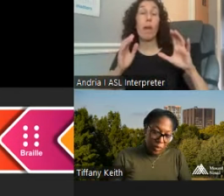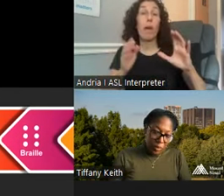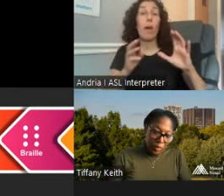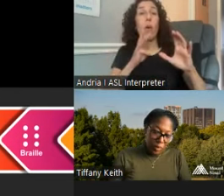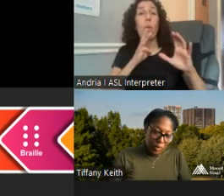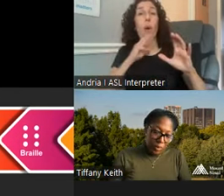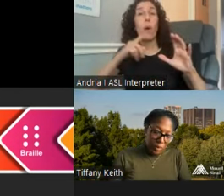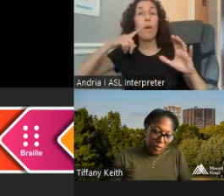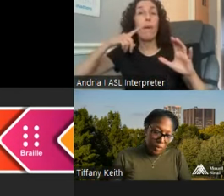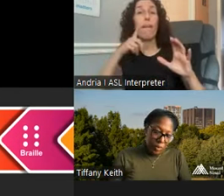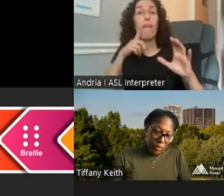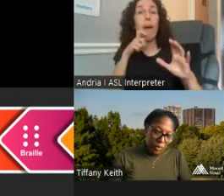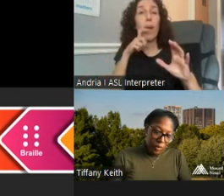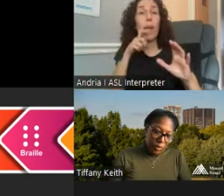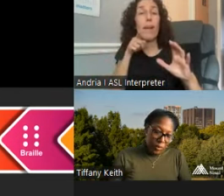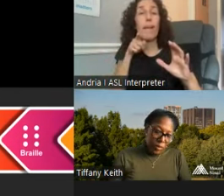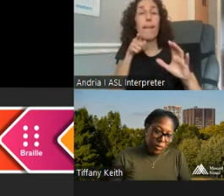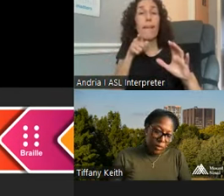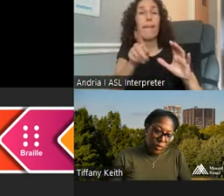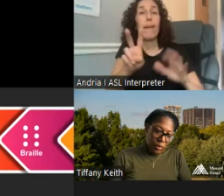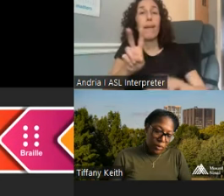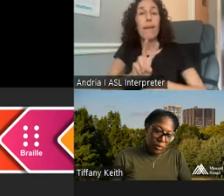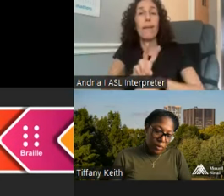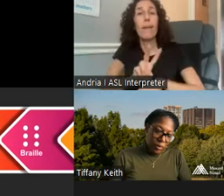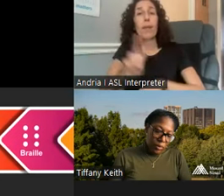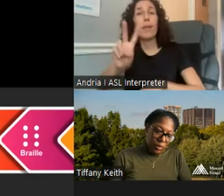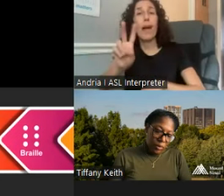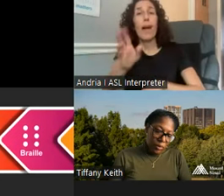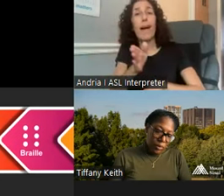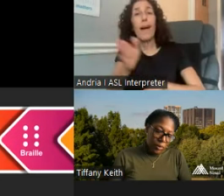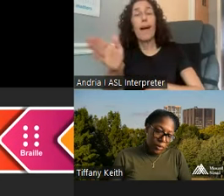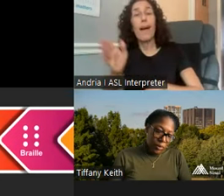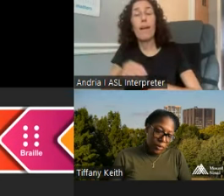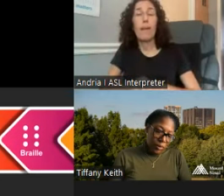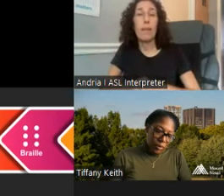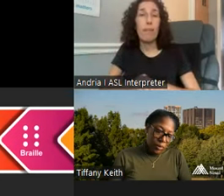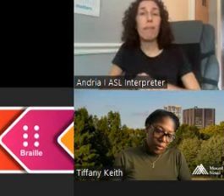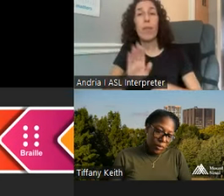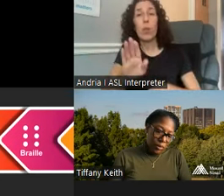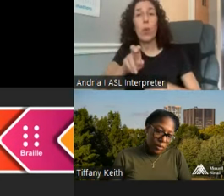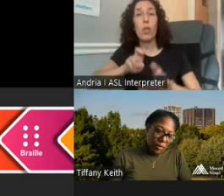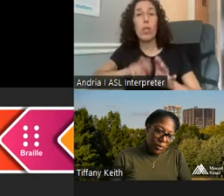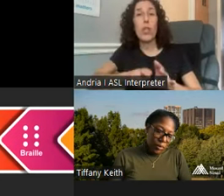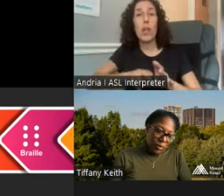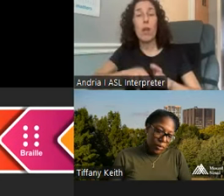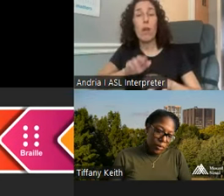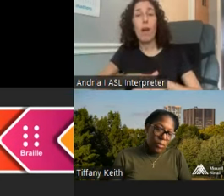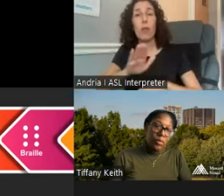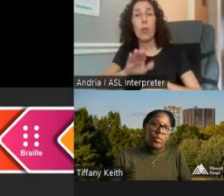is off to your 2 o'clock, right? So they'll know it's, you know, slightly to their right.